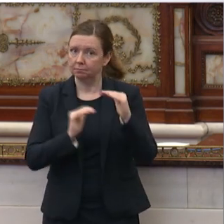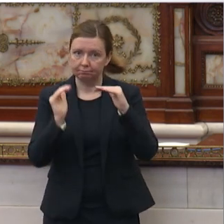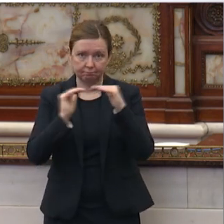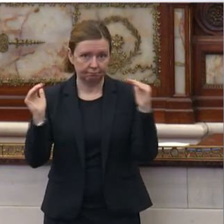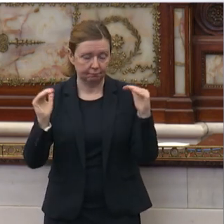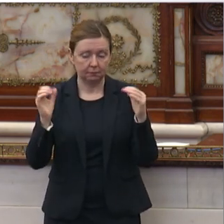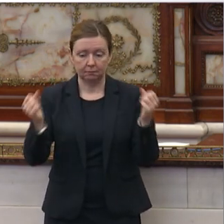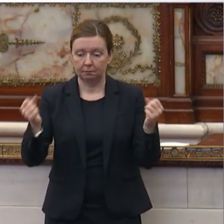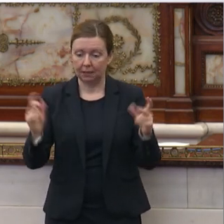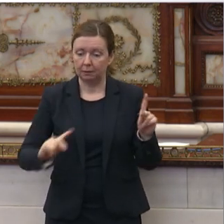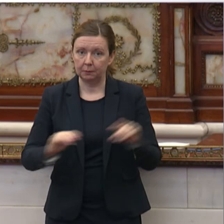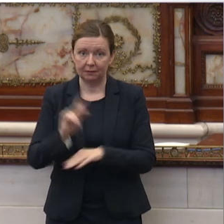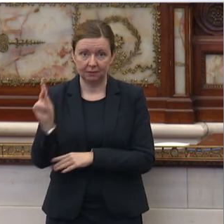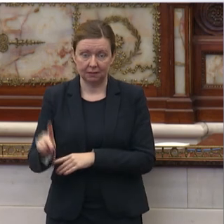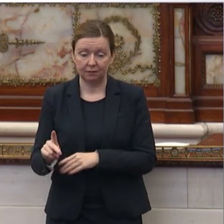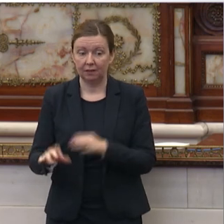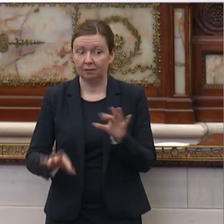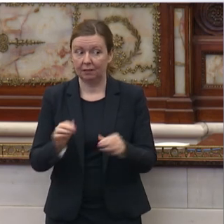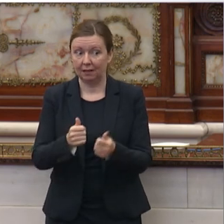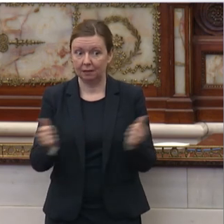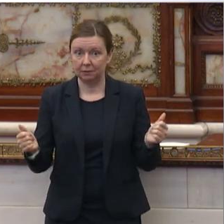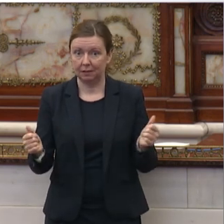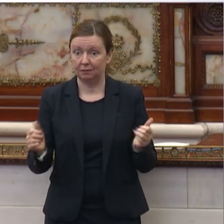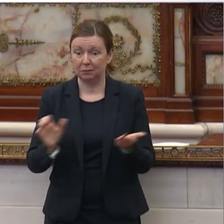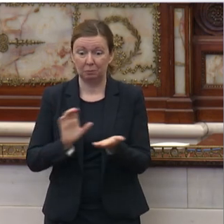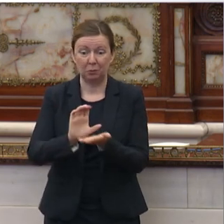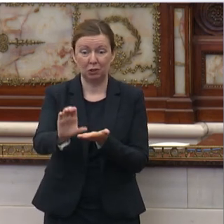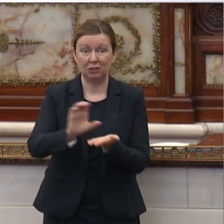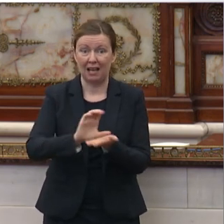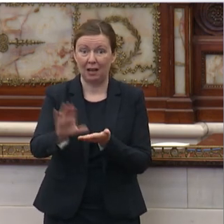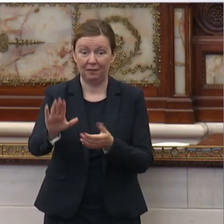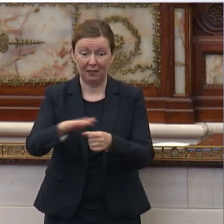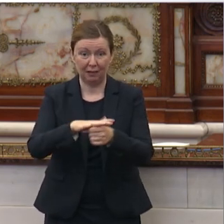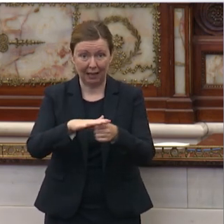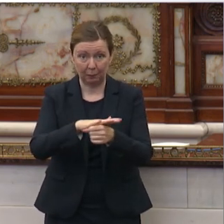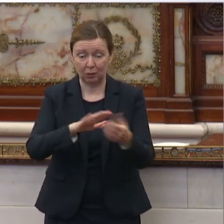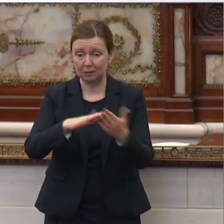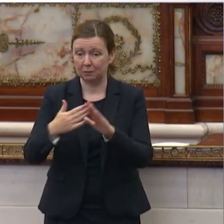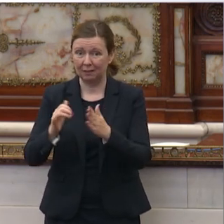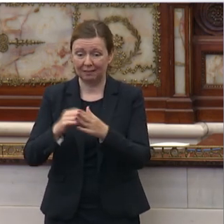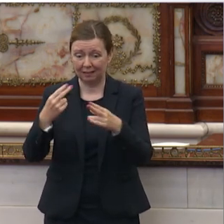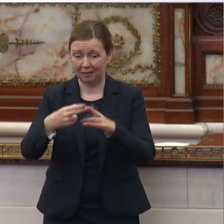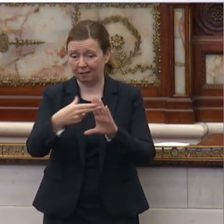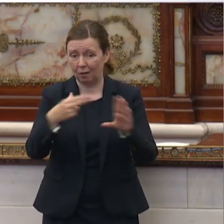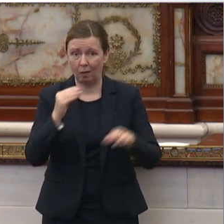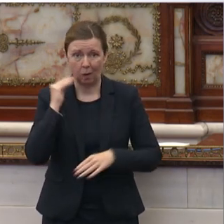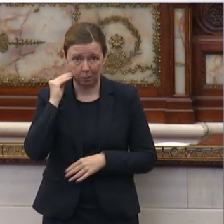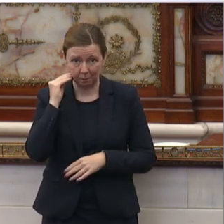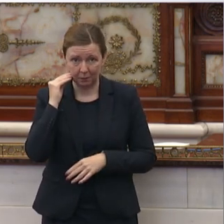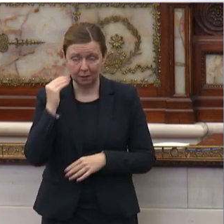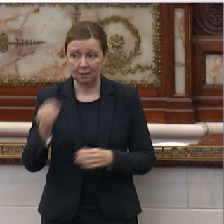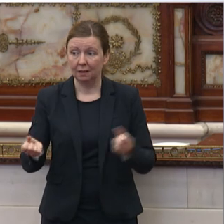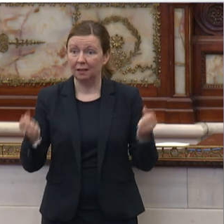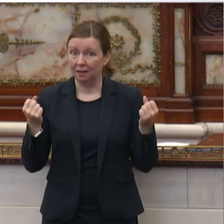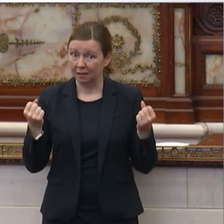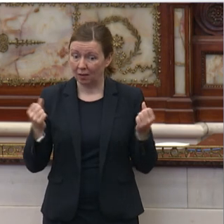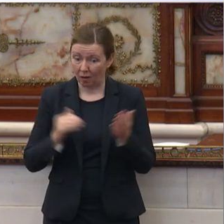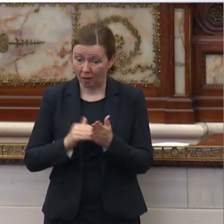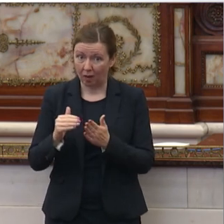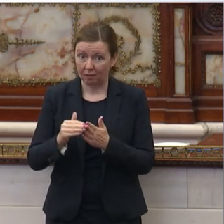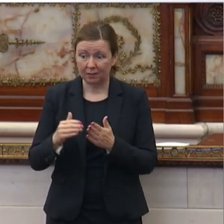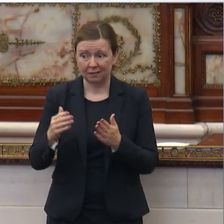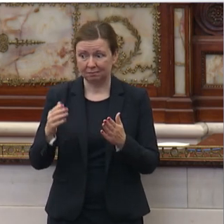many Philadelphians are finding themselves pushed out of the neighborhoods and communities they call home, and in many cases have